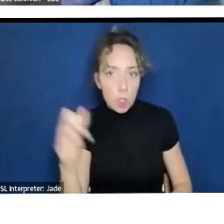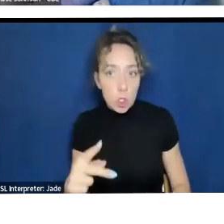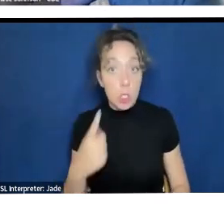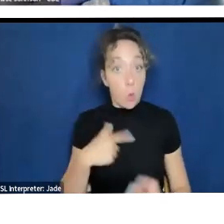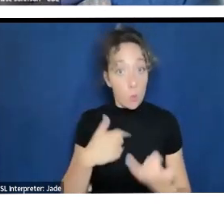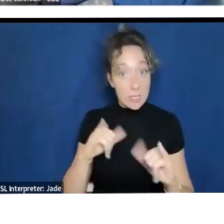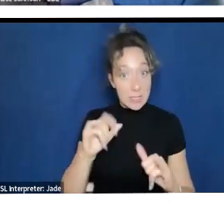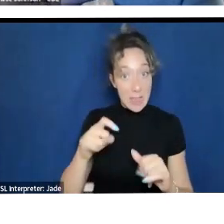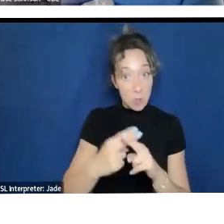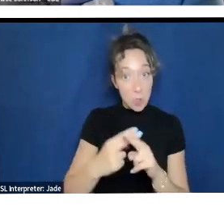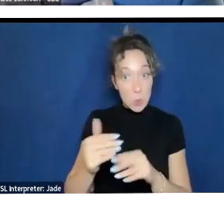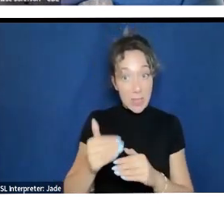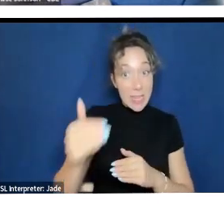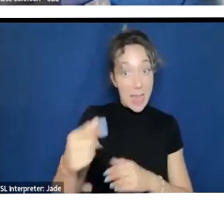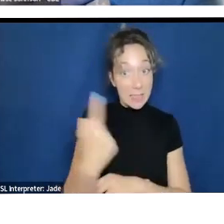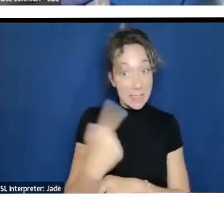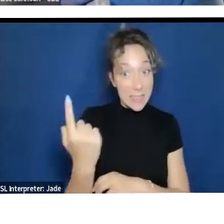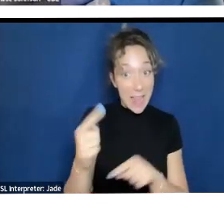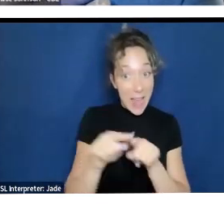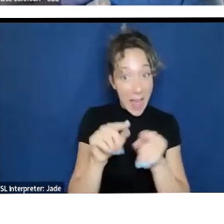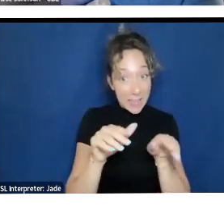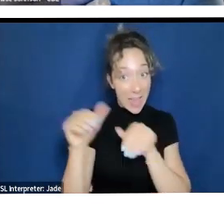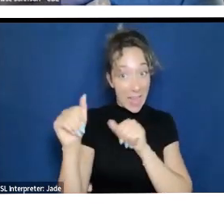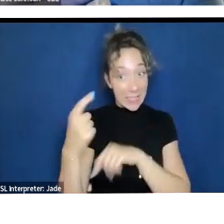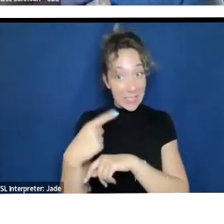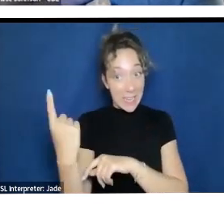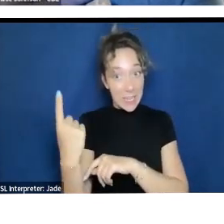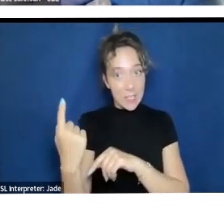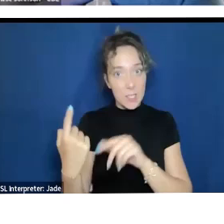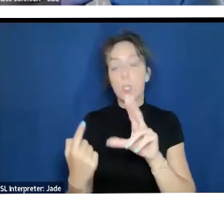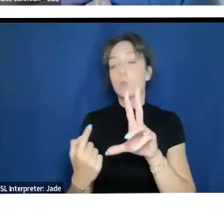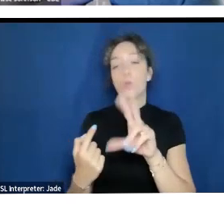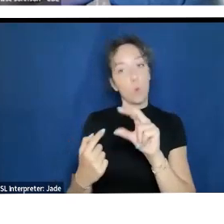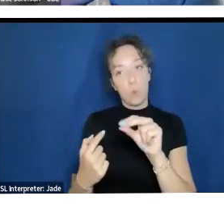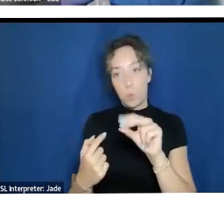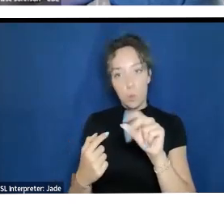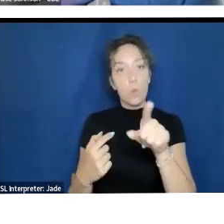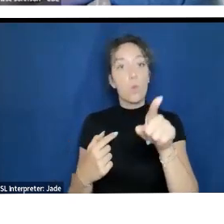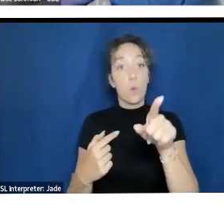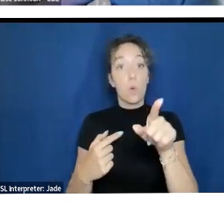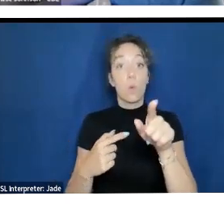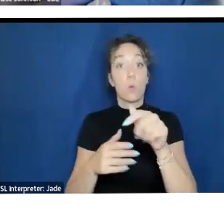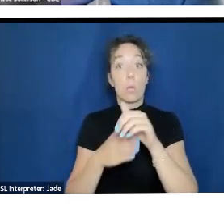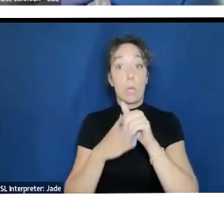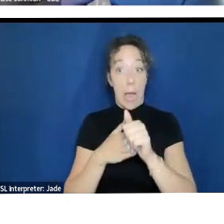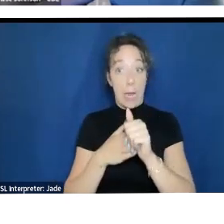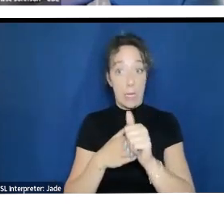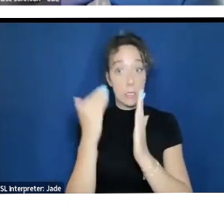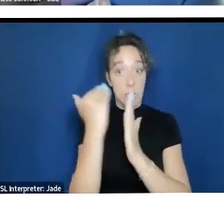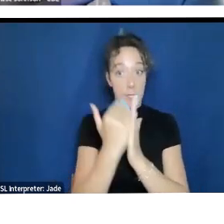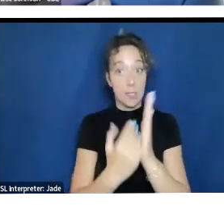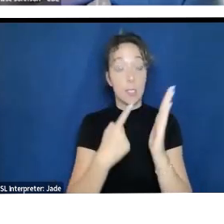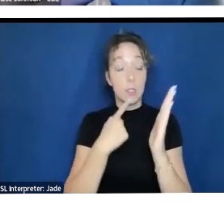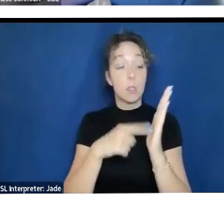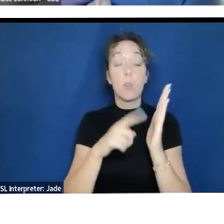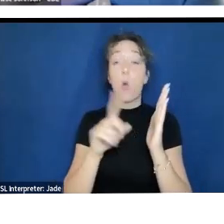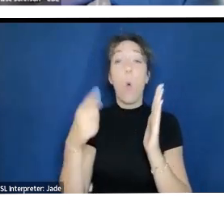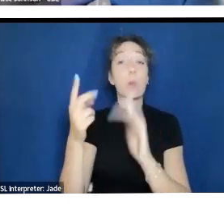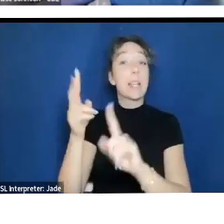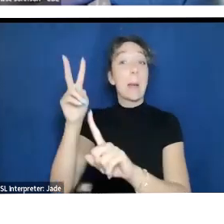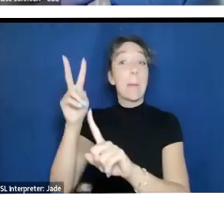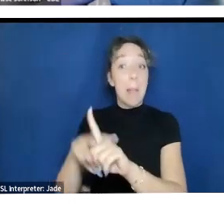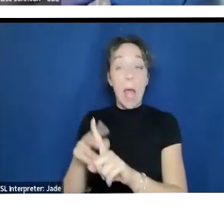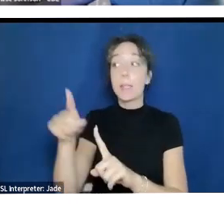as an exit date? No, the guidance is only applicable to